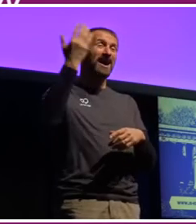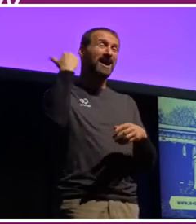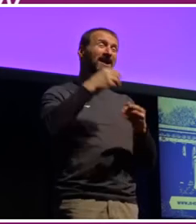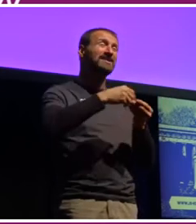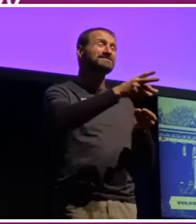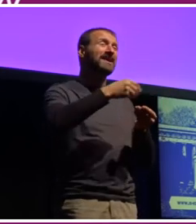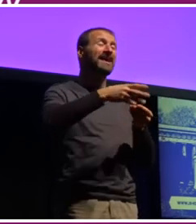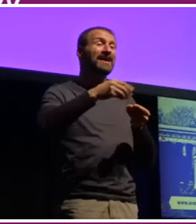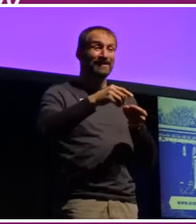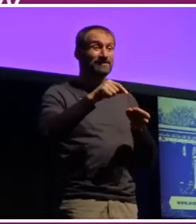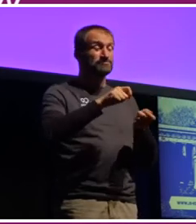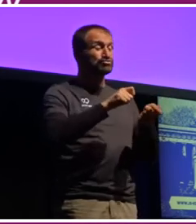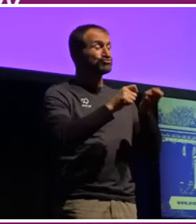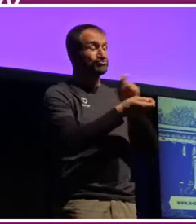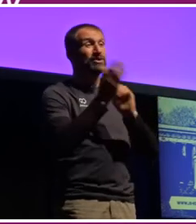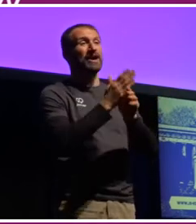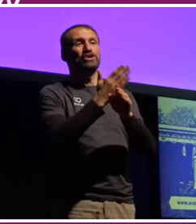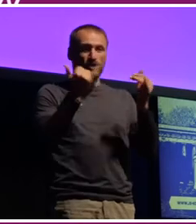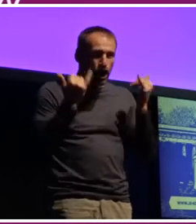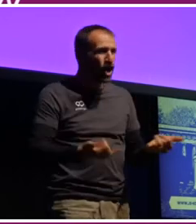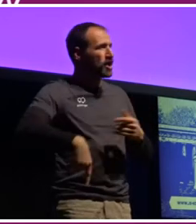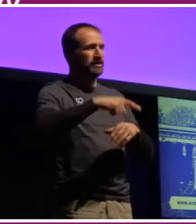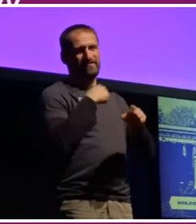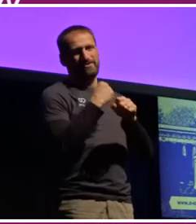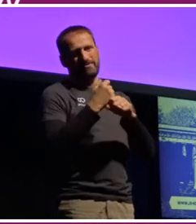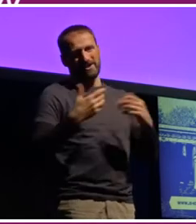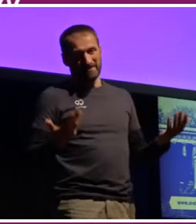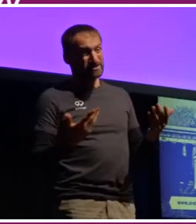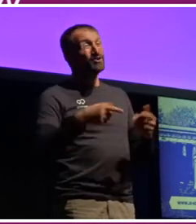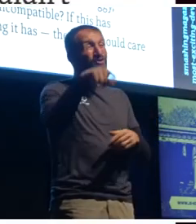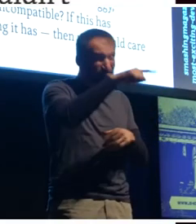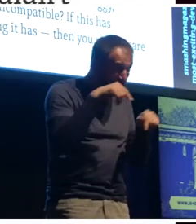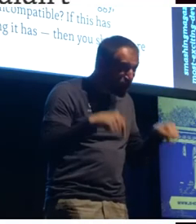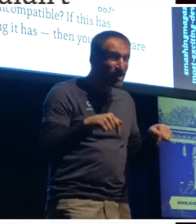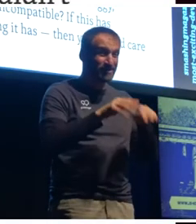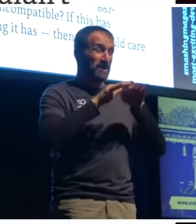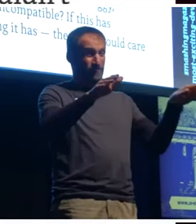you to think about that. Think about what we're doing today and how that's going to impact the web of tomorrow.